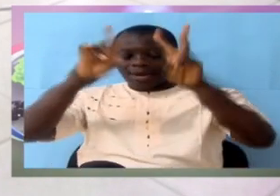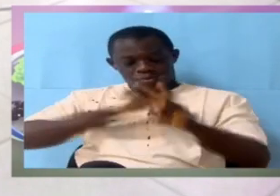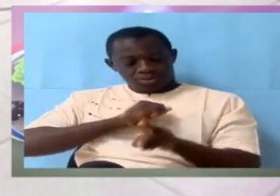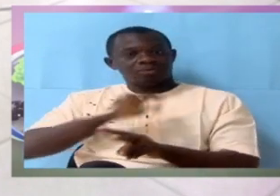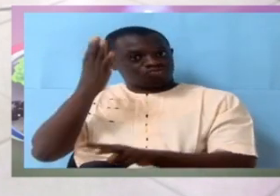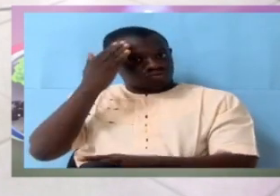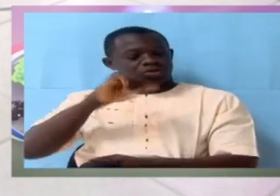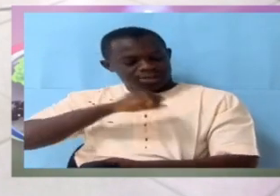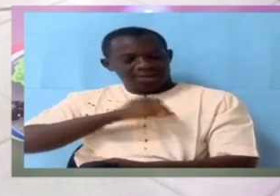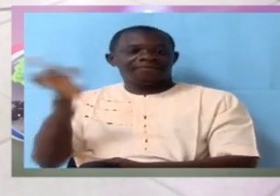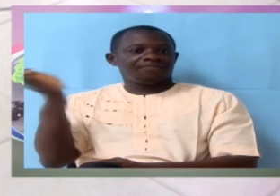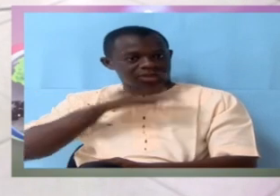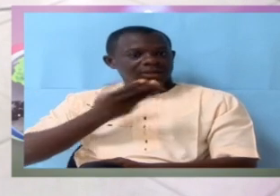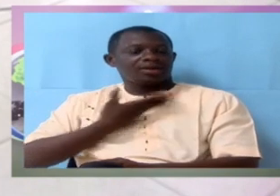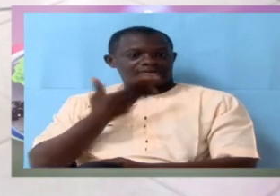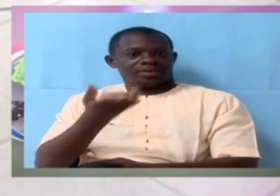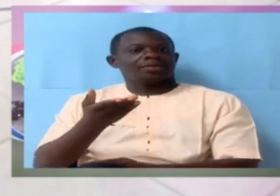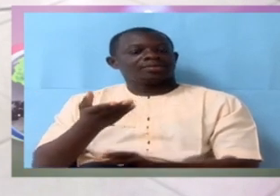was lying.